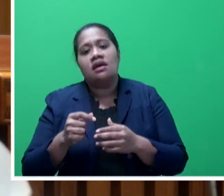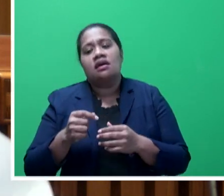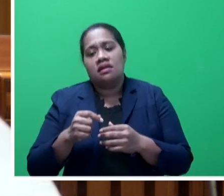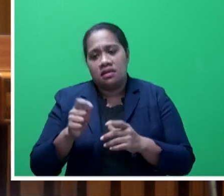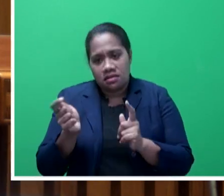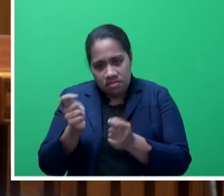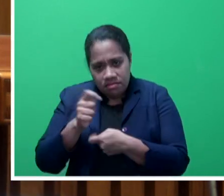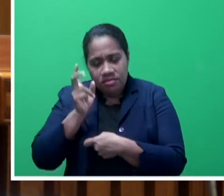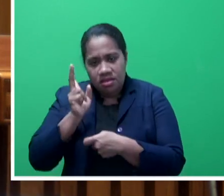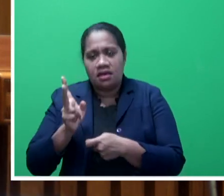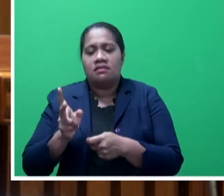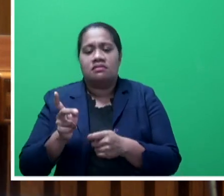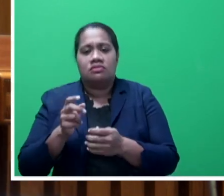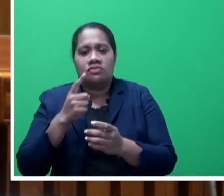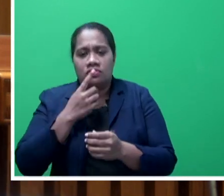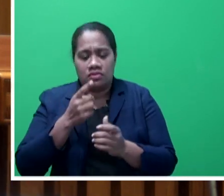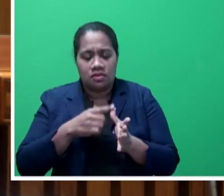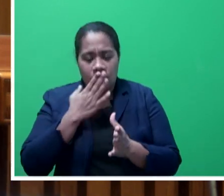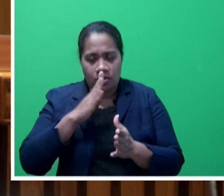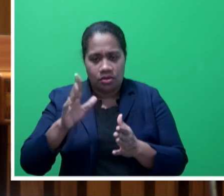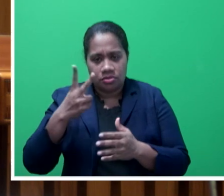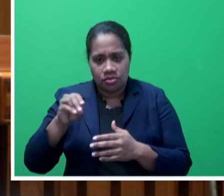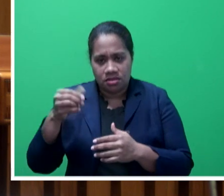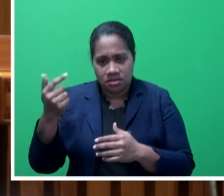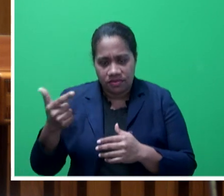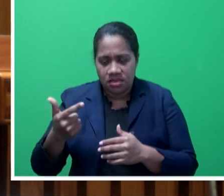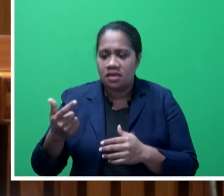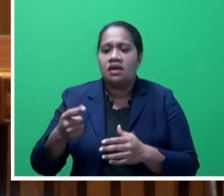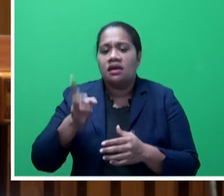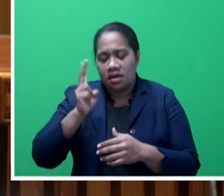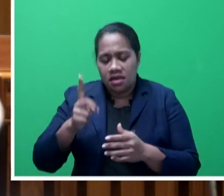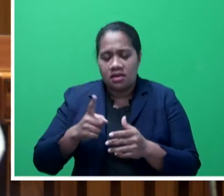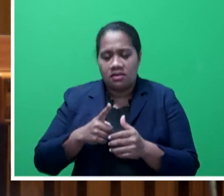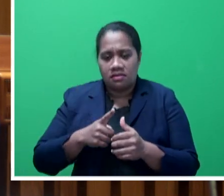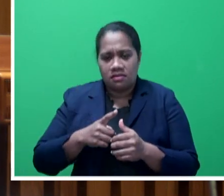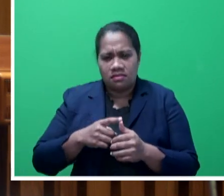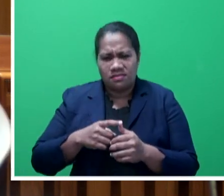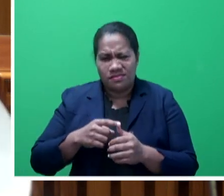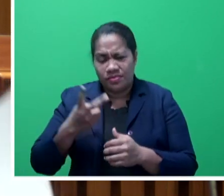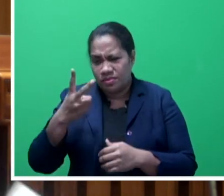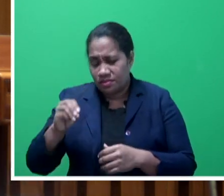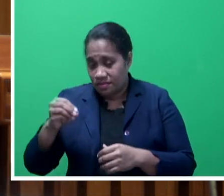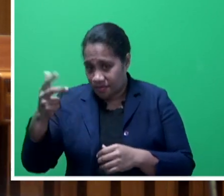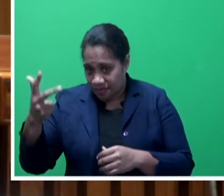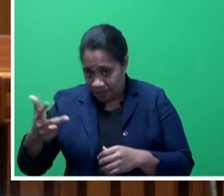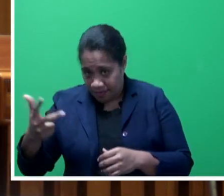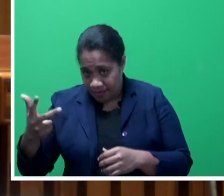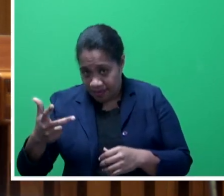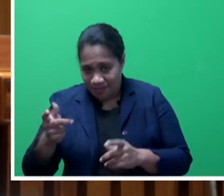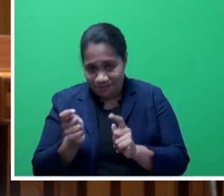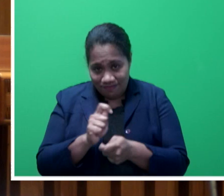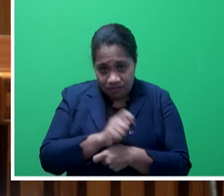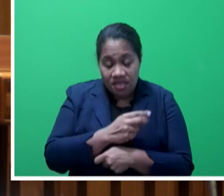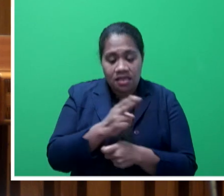2017. There's an amendment in 2018, Mr. Speaker, sir. And then there were updates carried out